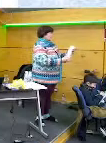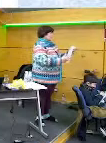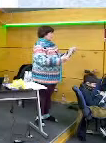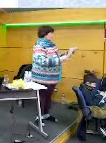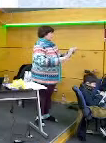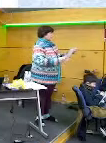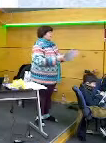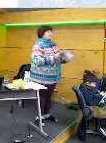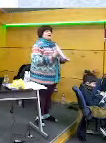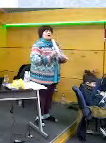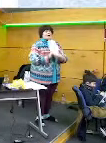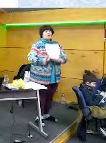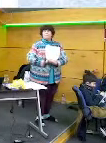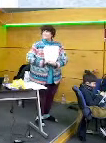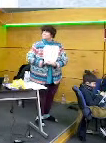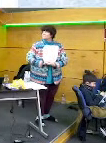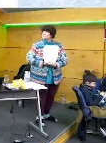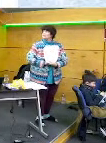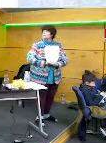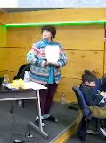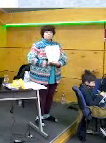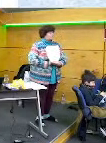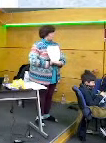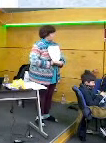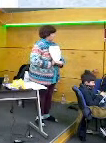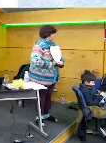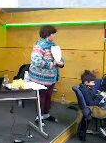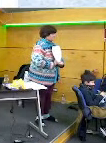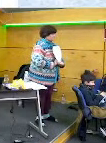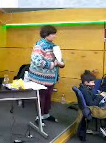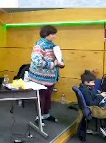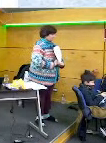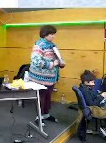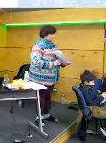The next one is a bicycle spoke.